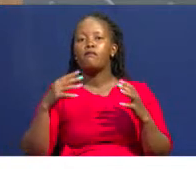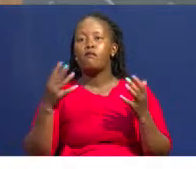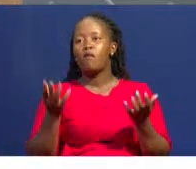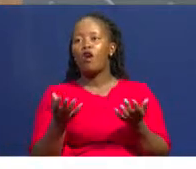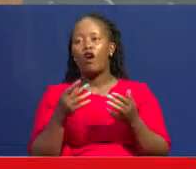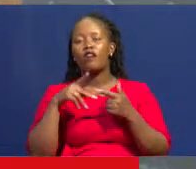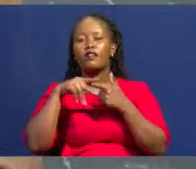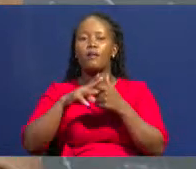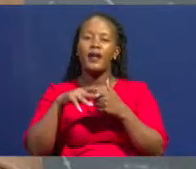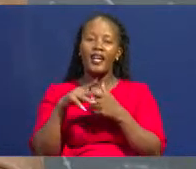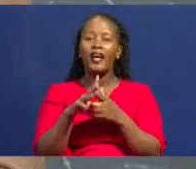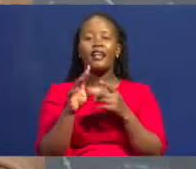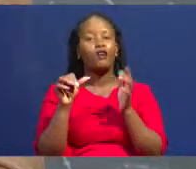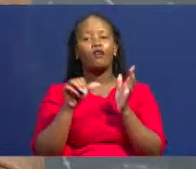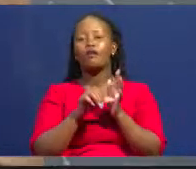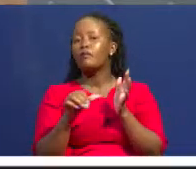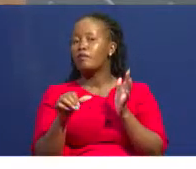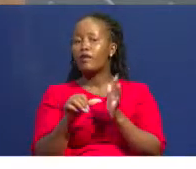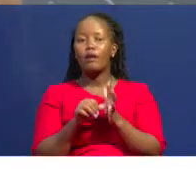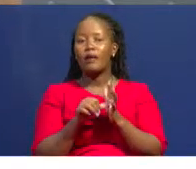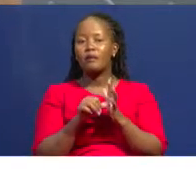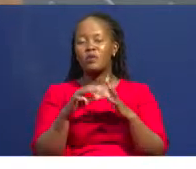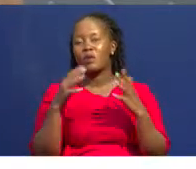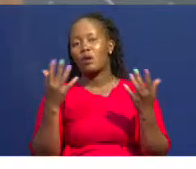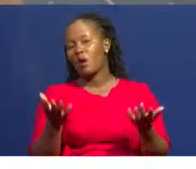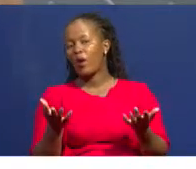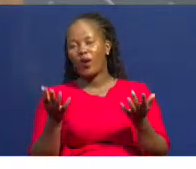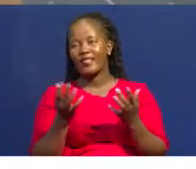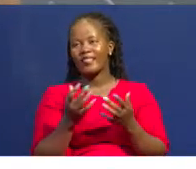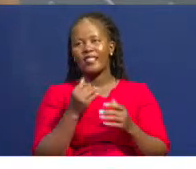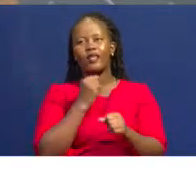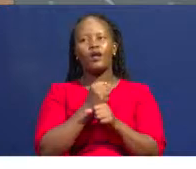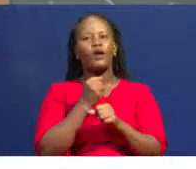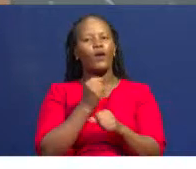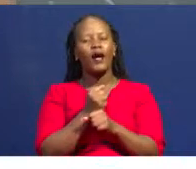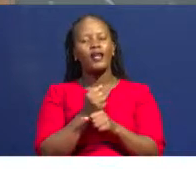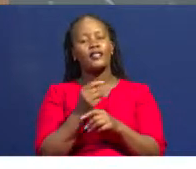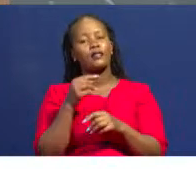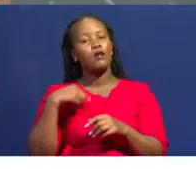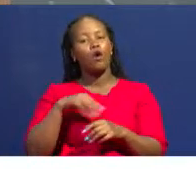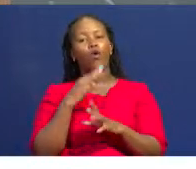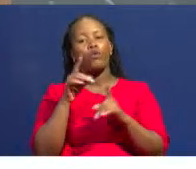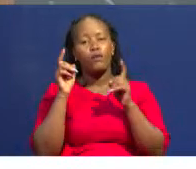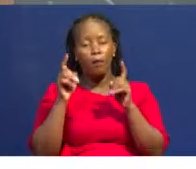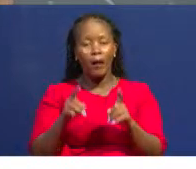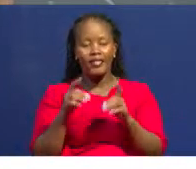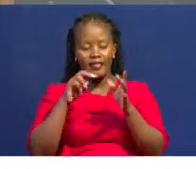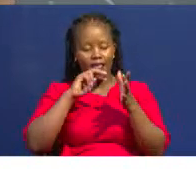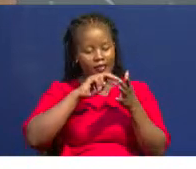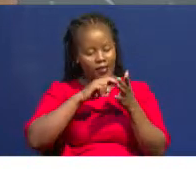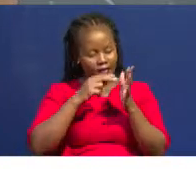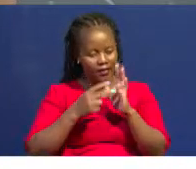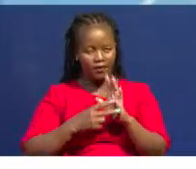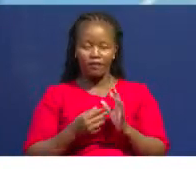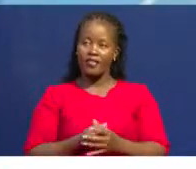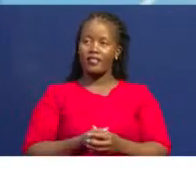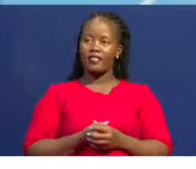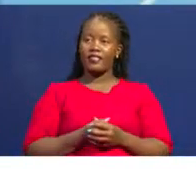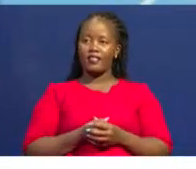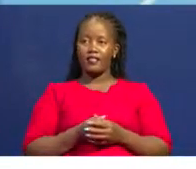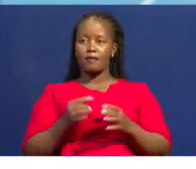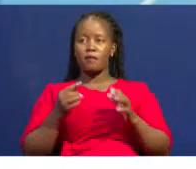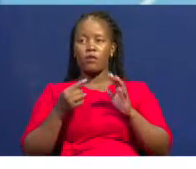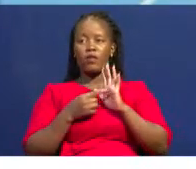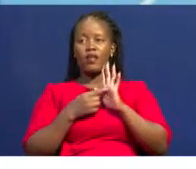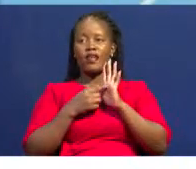a mechanical problem? Is it a body work? We should define. All right, let me give you a practical example, Bonamwenda.